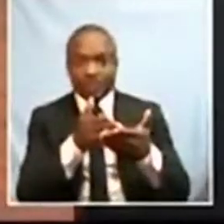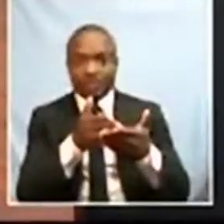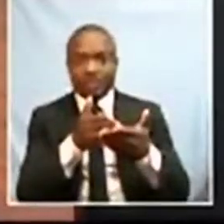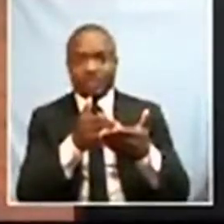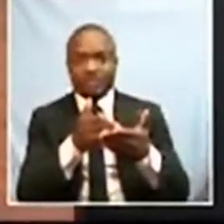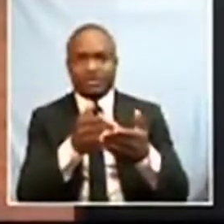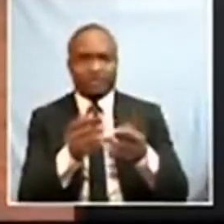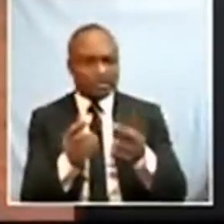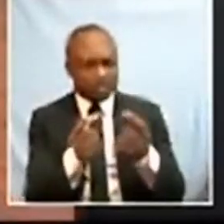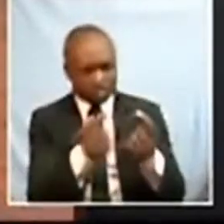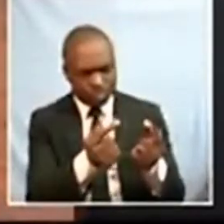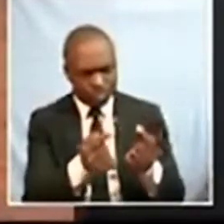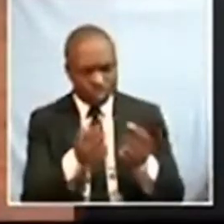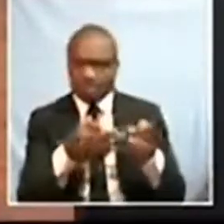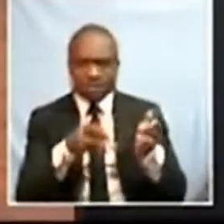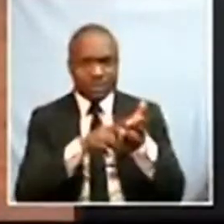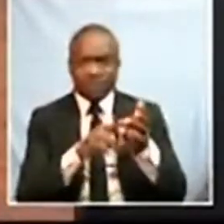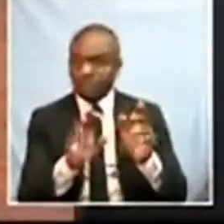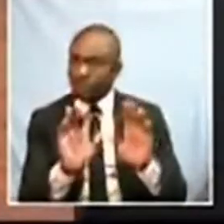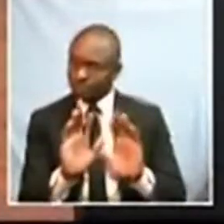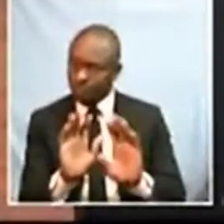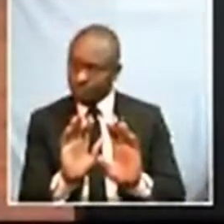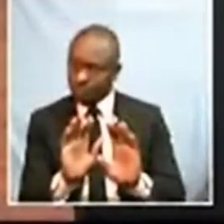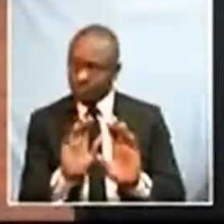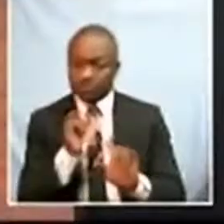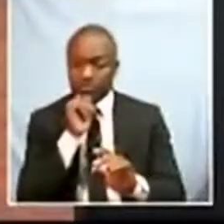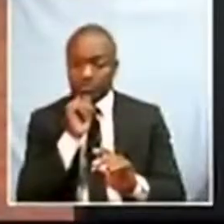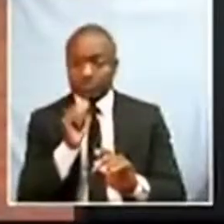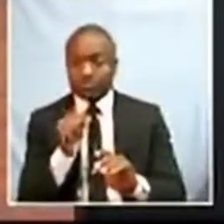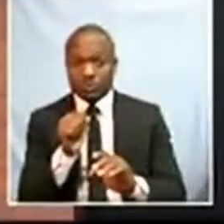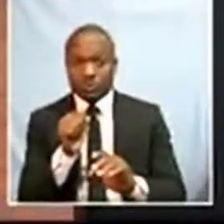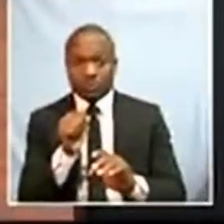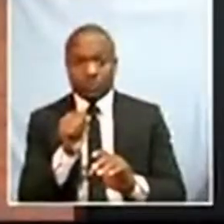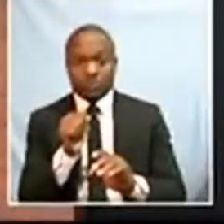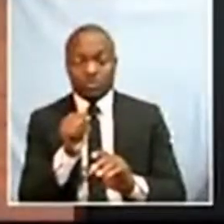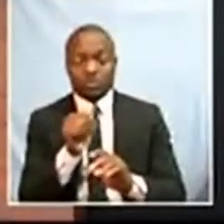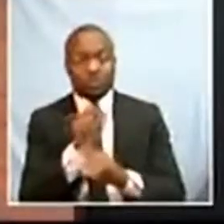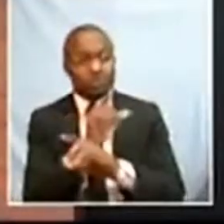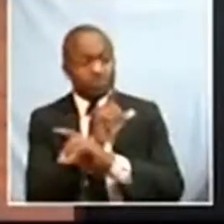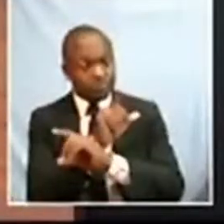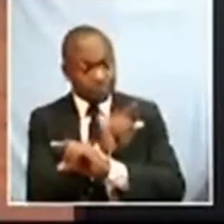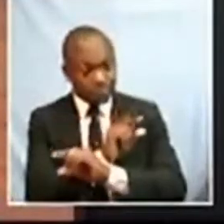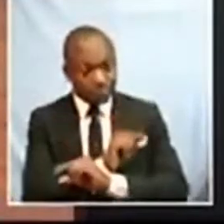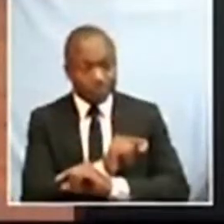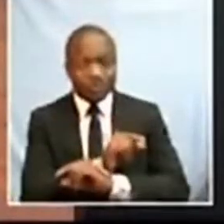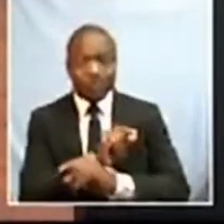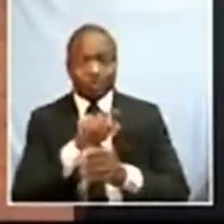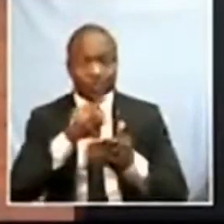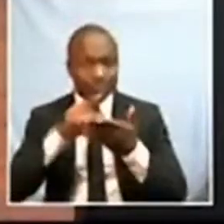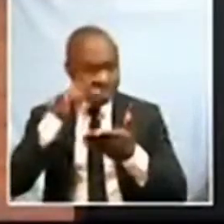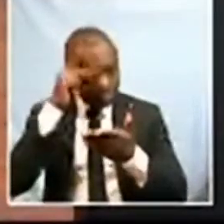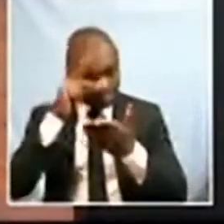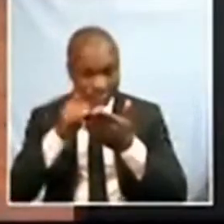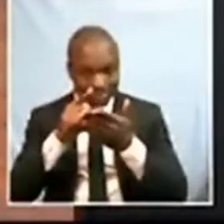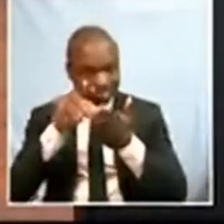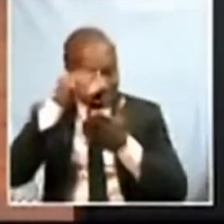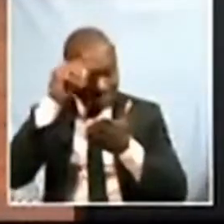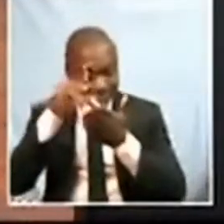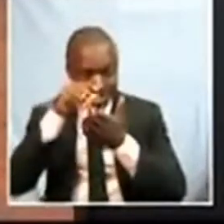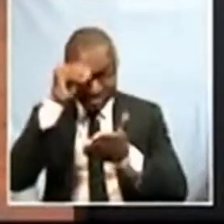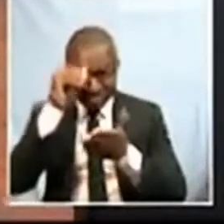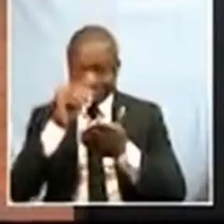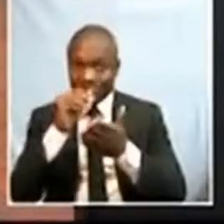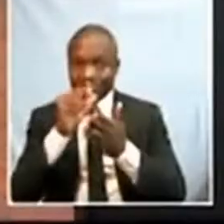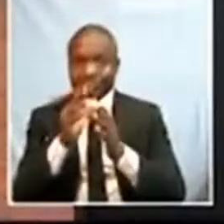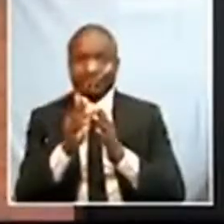doesn't reoccur? We don't actually discourage our learners, and also we don't misuse money for